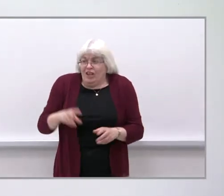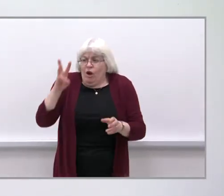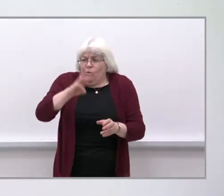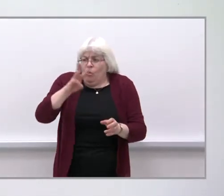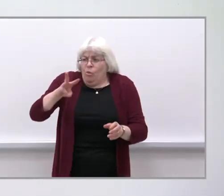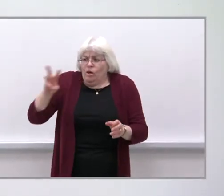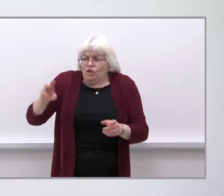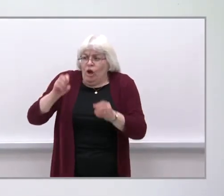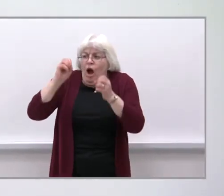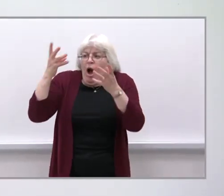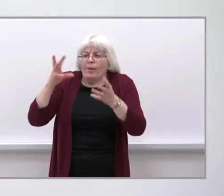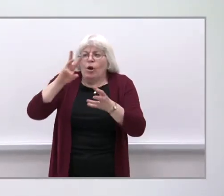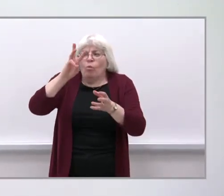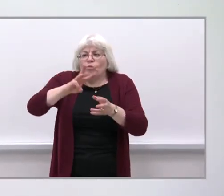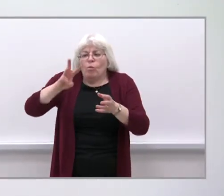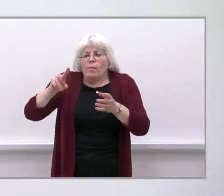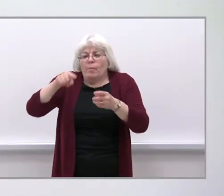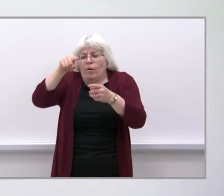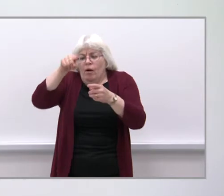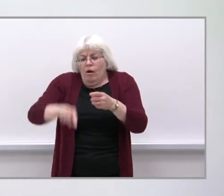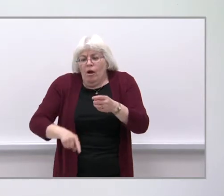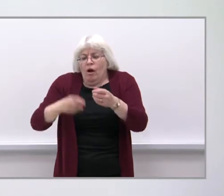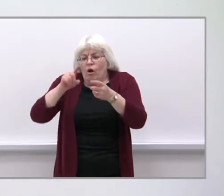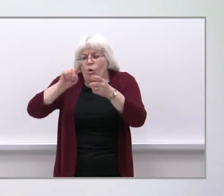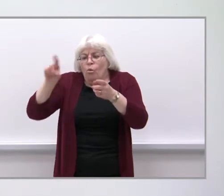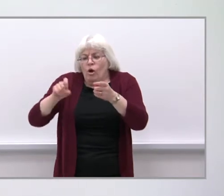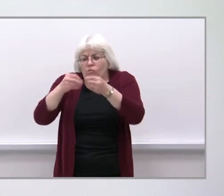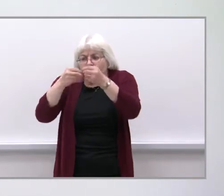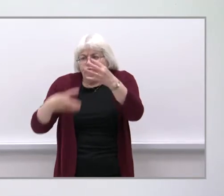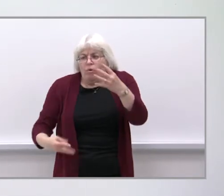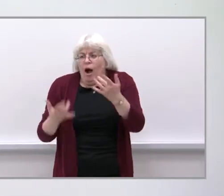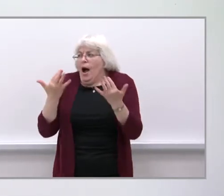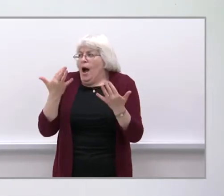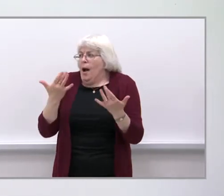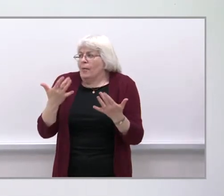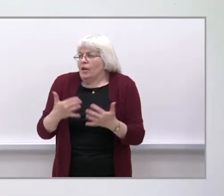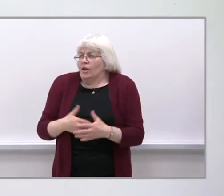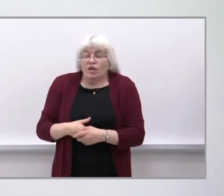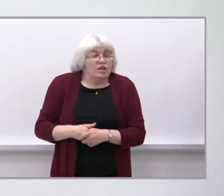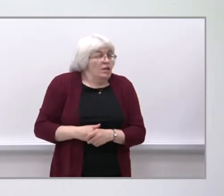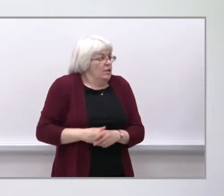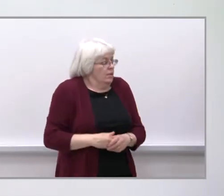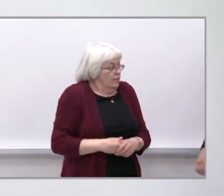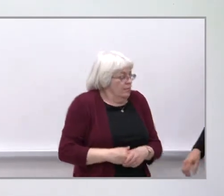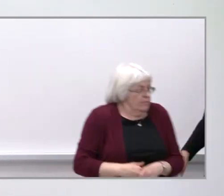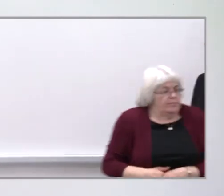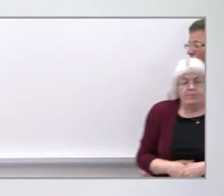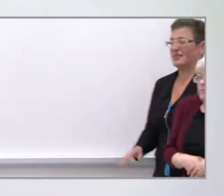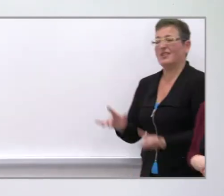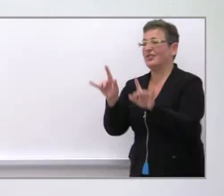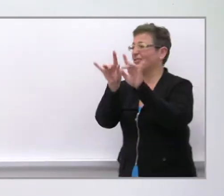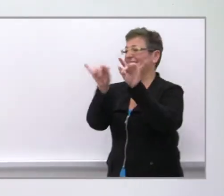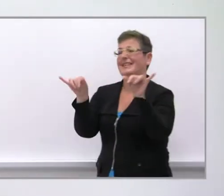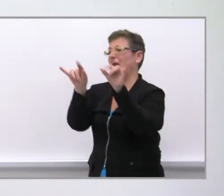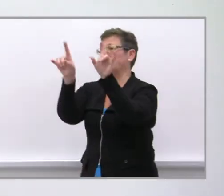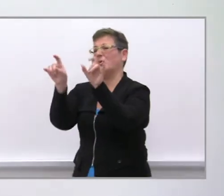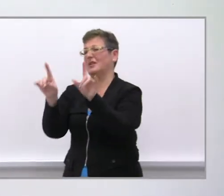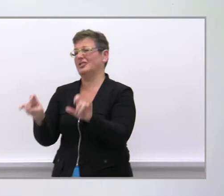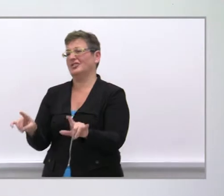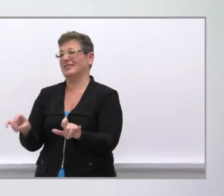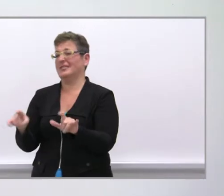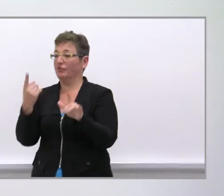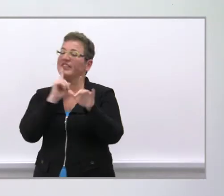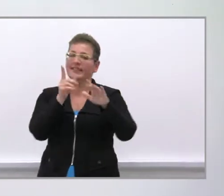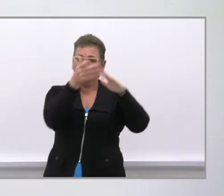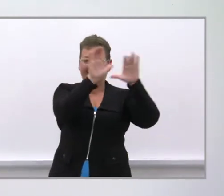So the questions are on the website. How many questions are there? They're the same questions really under each section, and I've asked the